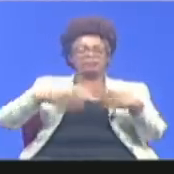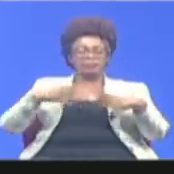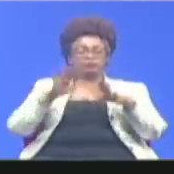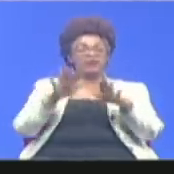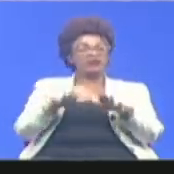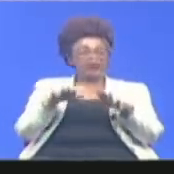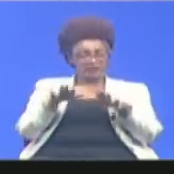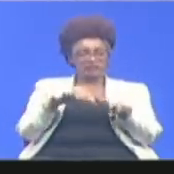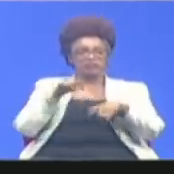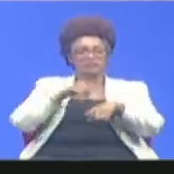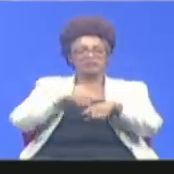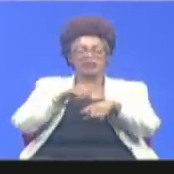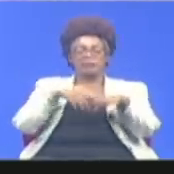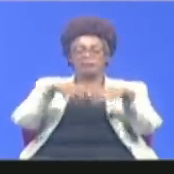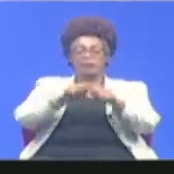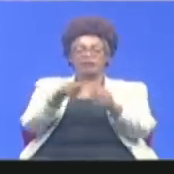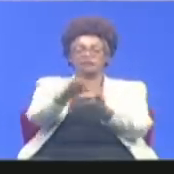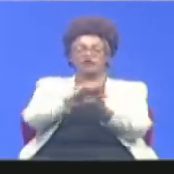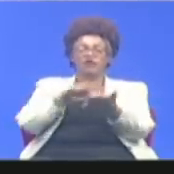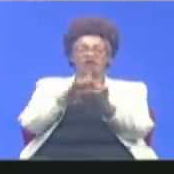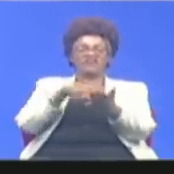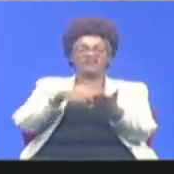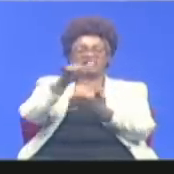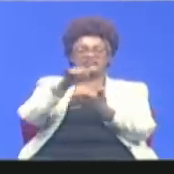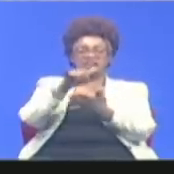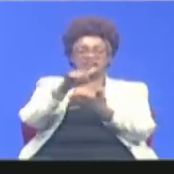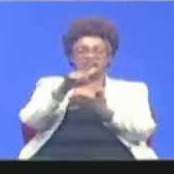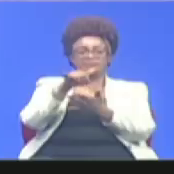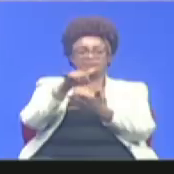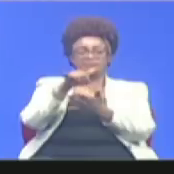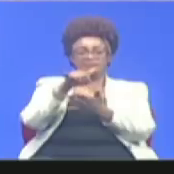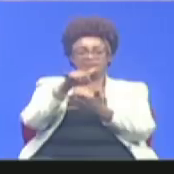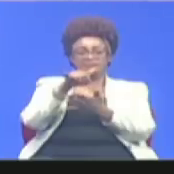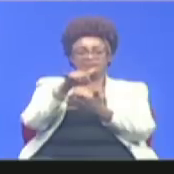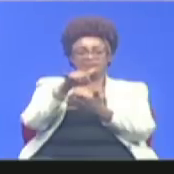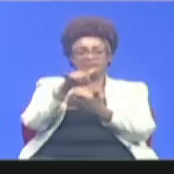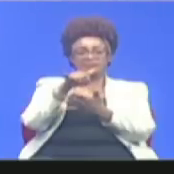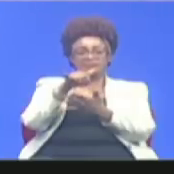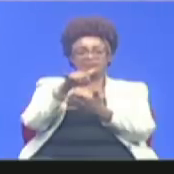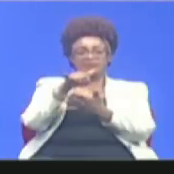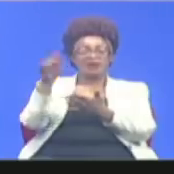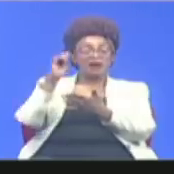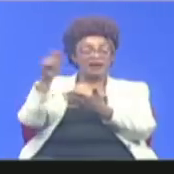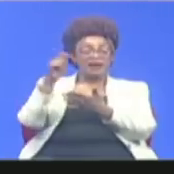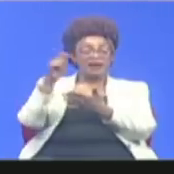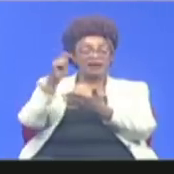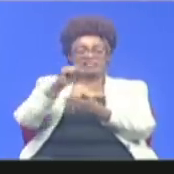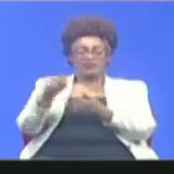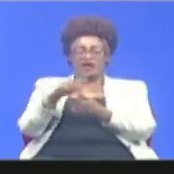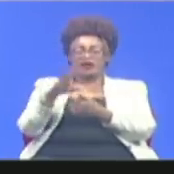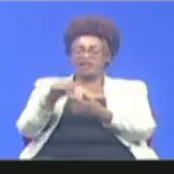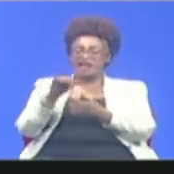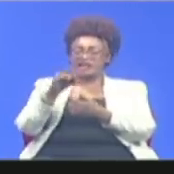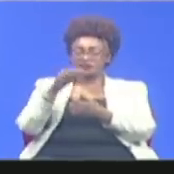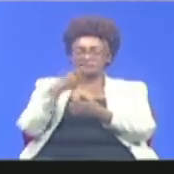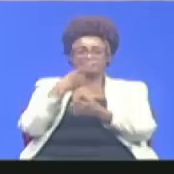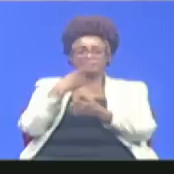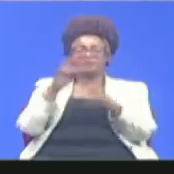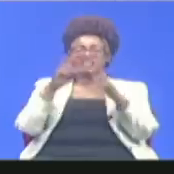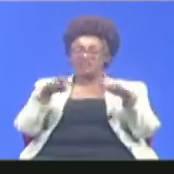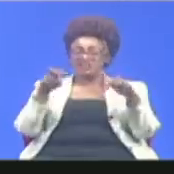cautious when booking local flights following the Silverstone Air Service incidents. The Kenya Civil Aviation Authority said